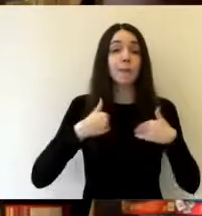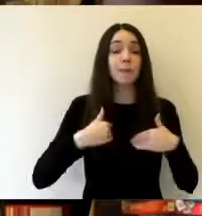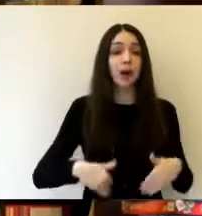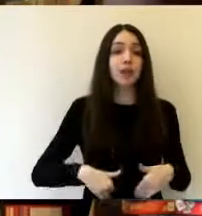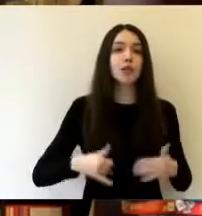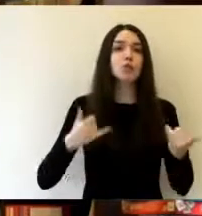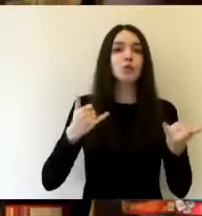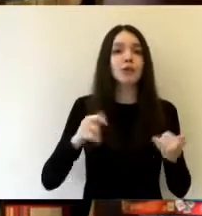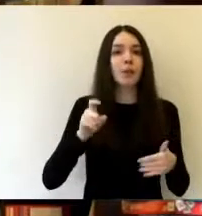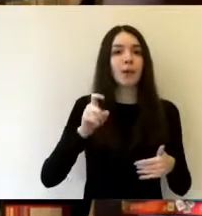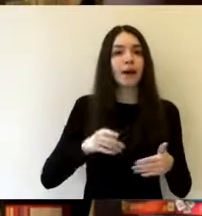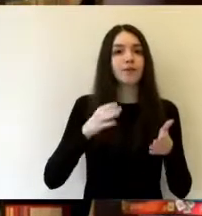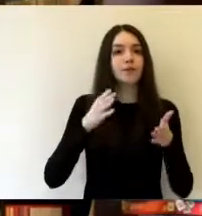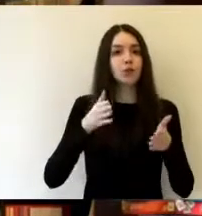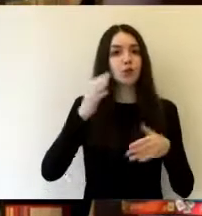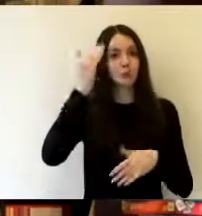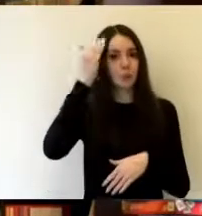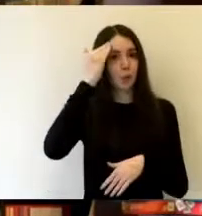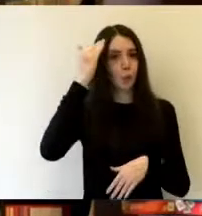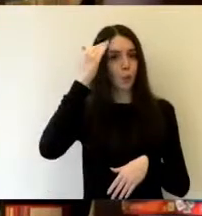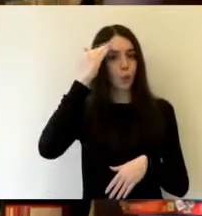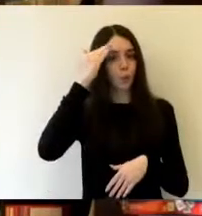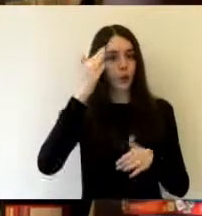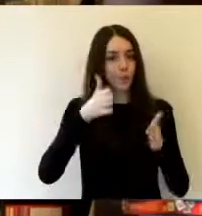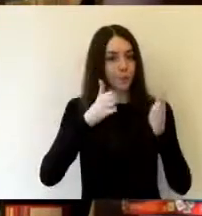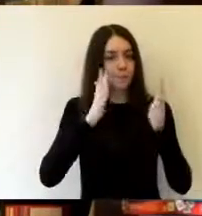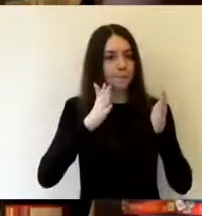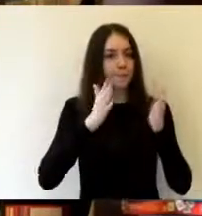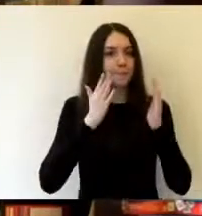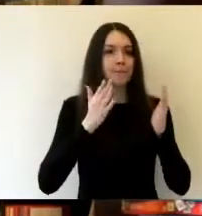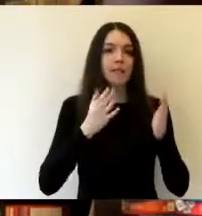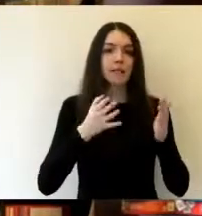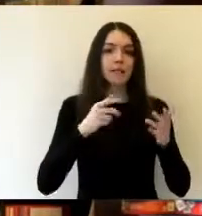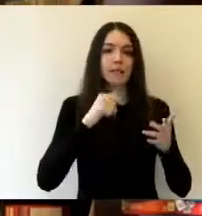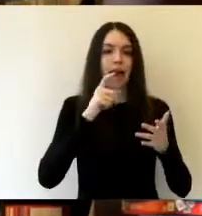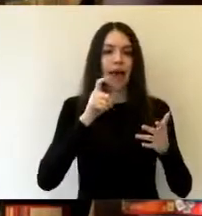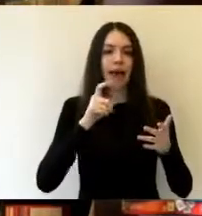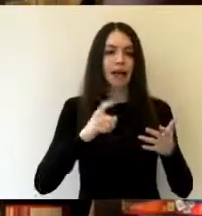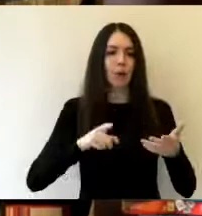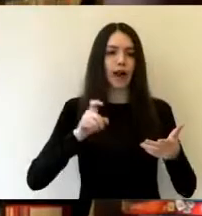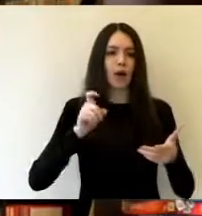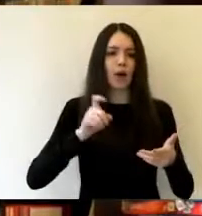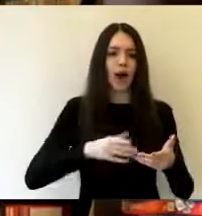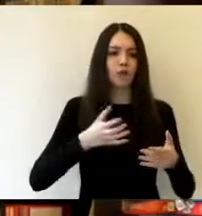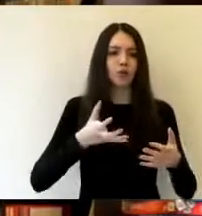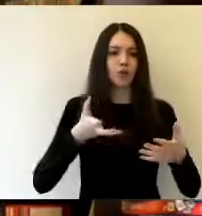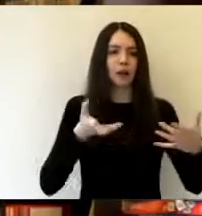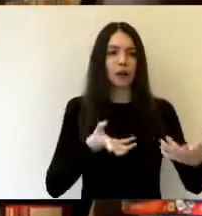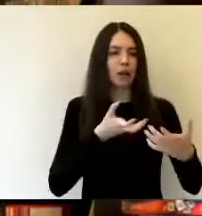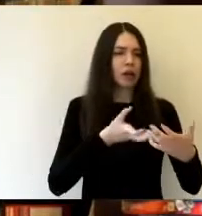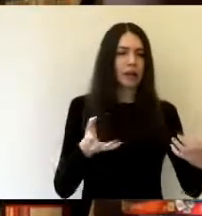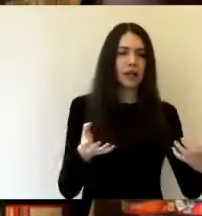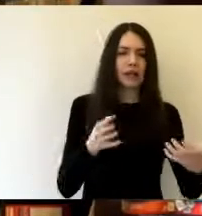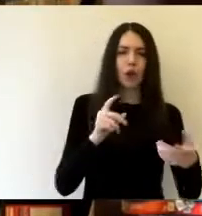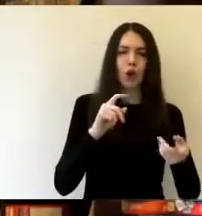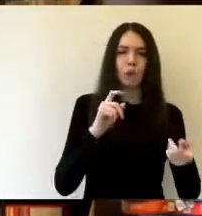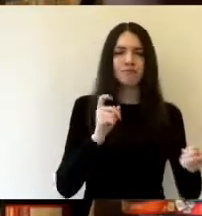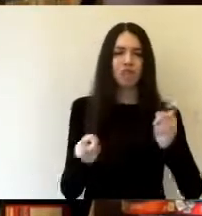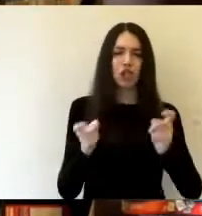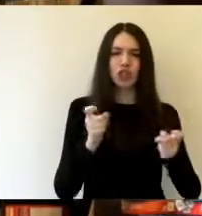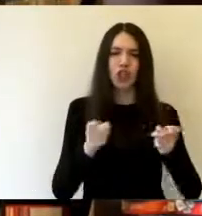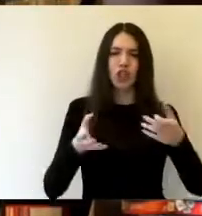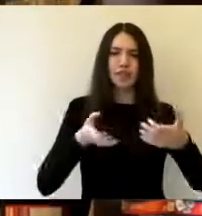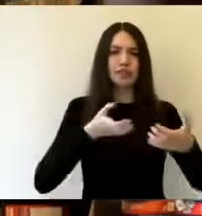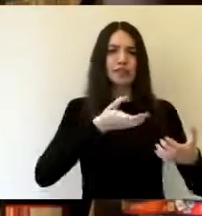of being very aware of like, wait, I don't really need to hold this way or grip this so hard, or I can adjust basically where